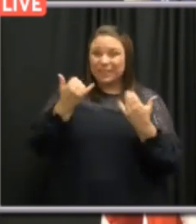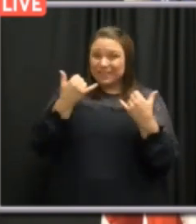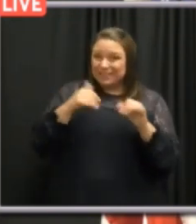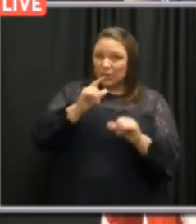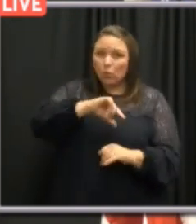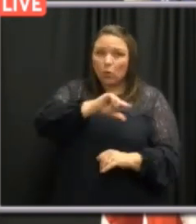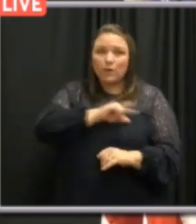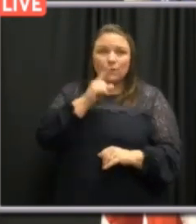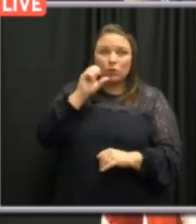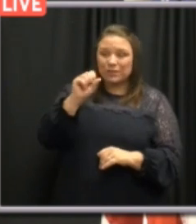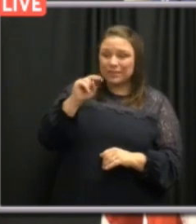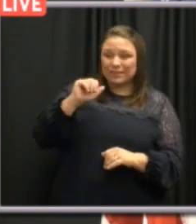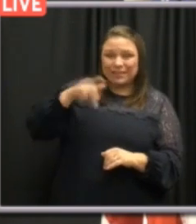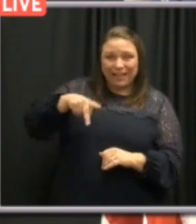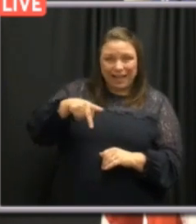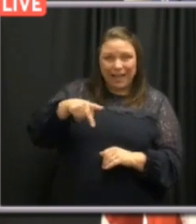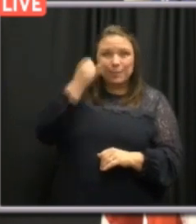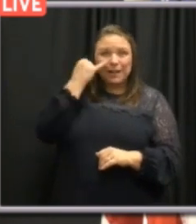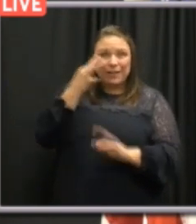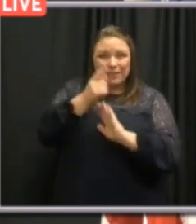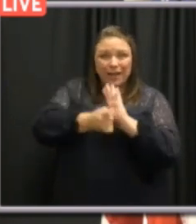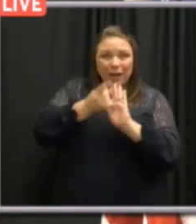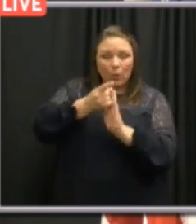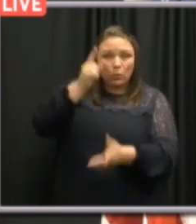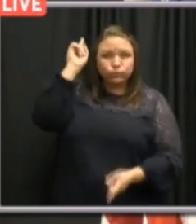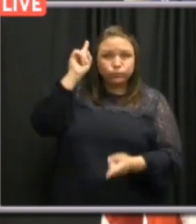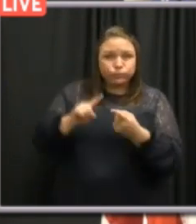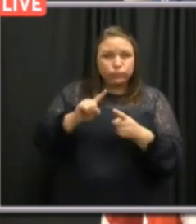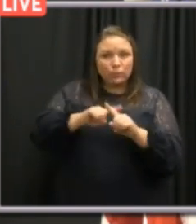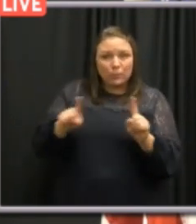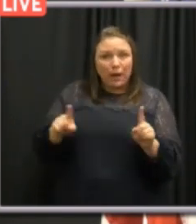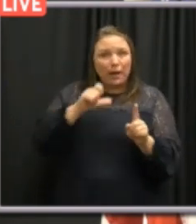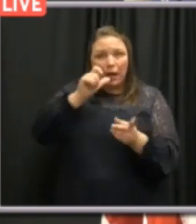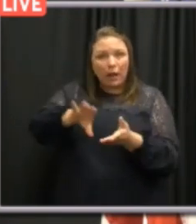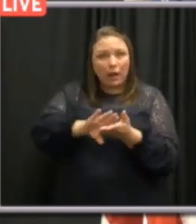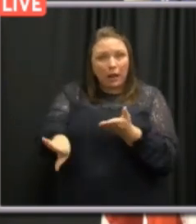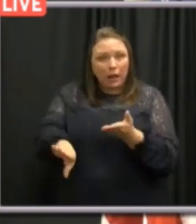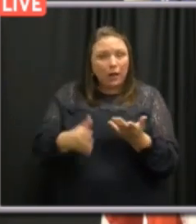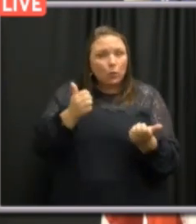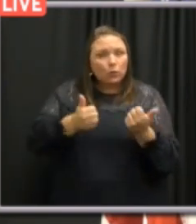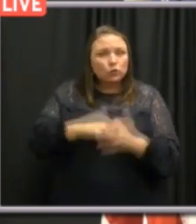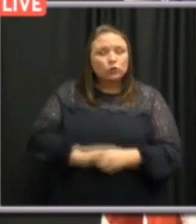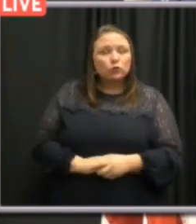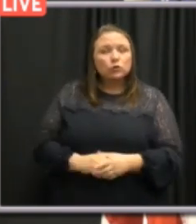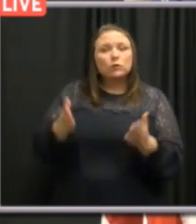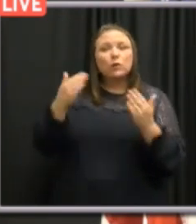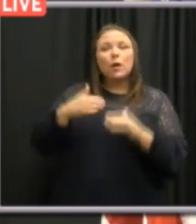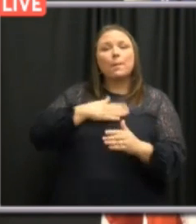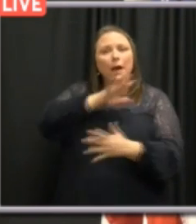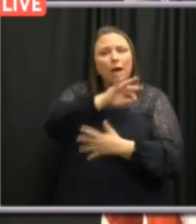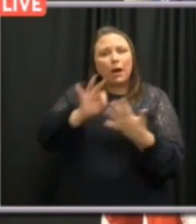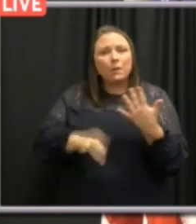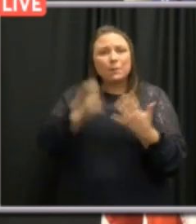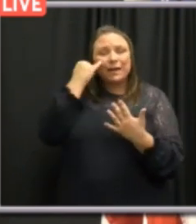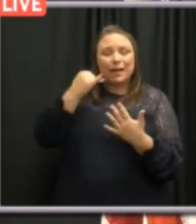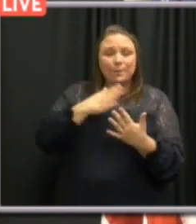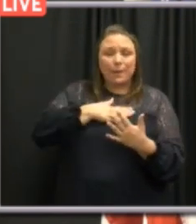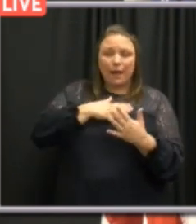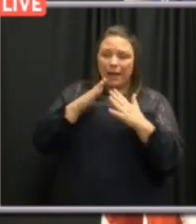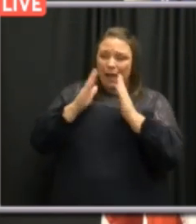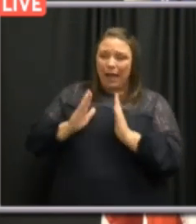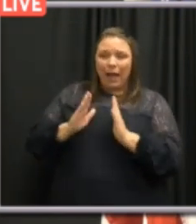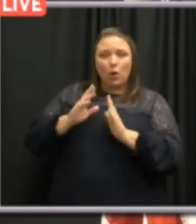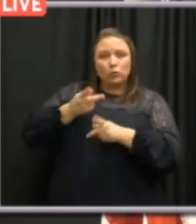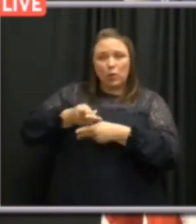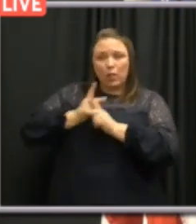eligible for SNAP benefits if my hours were reduced but I wasn't laid off? What options do I have if my mortgage company wants